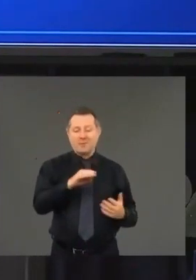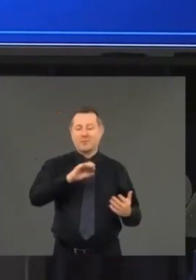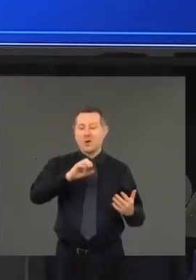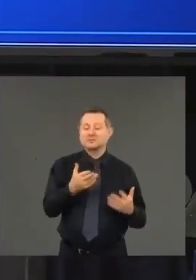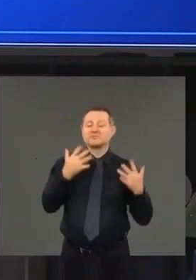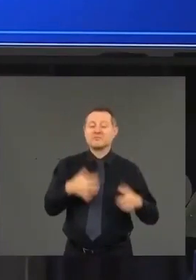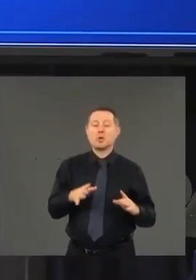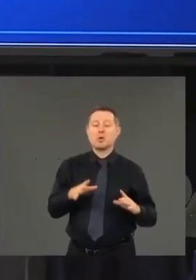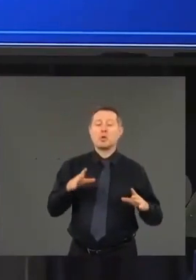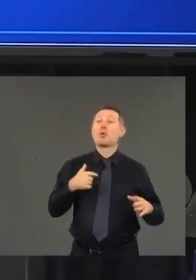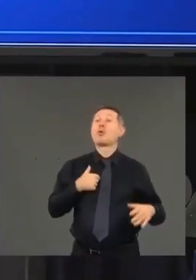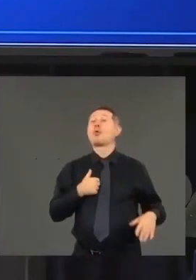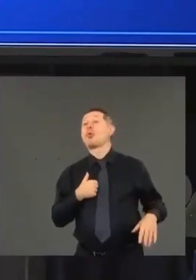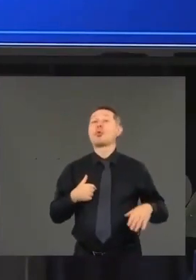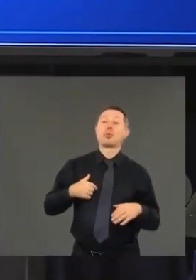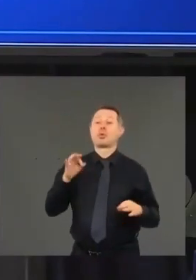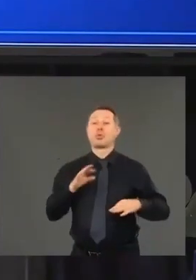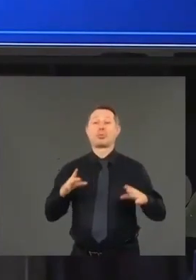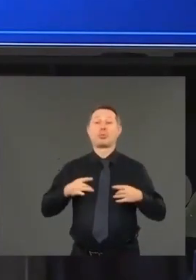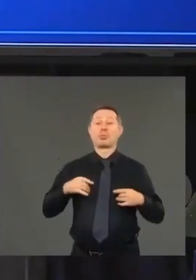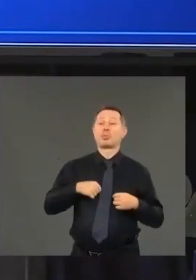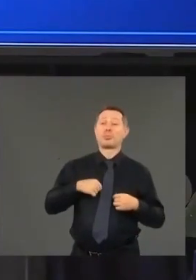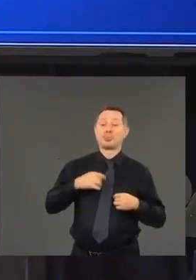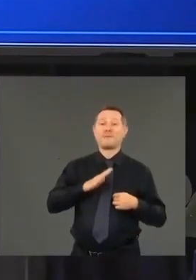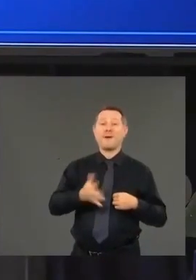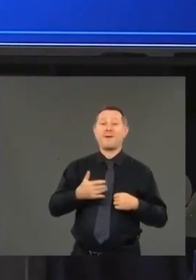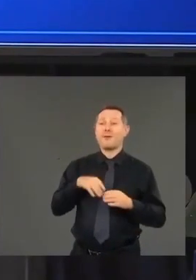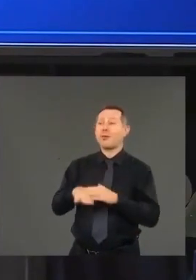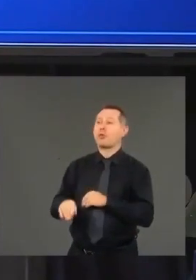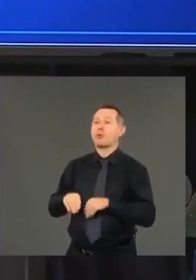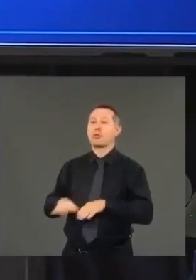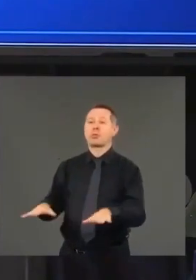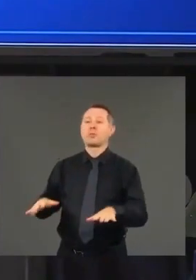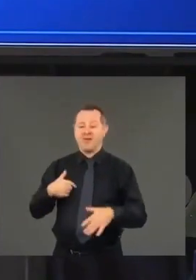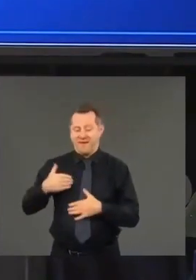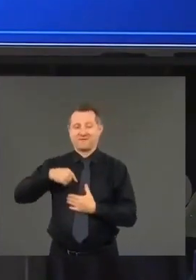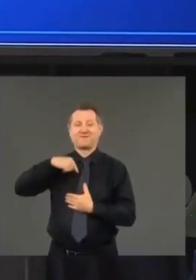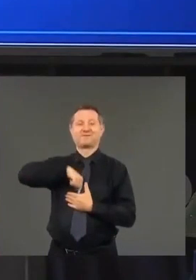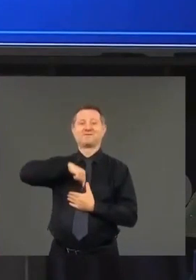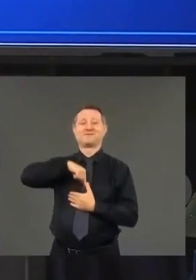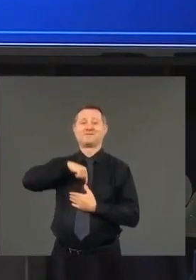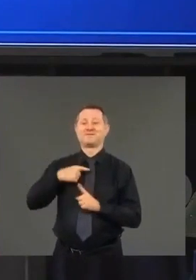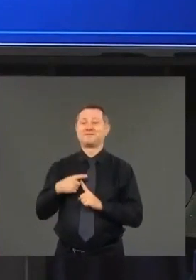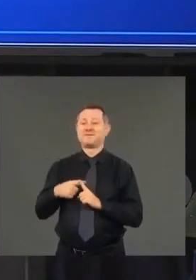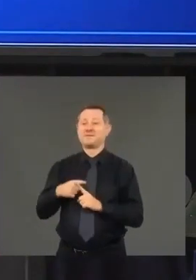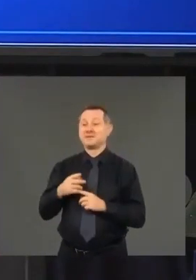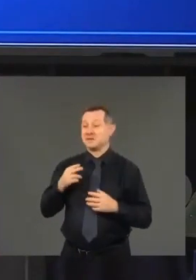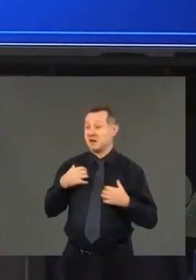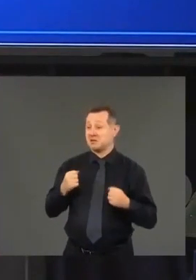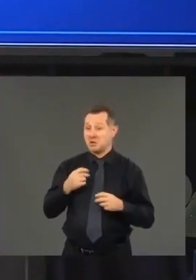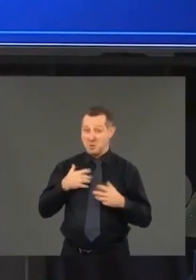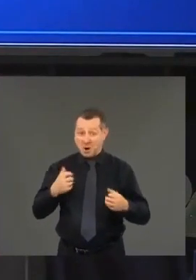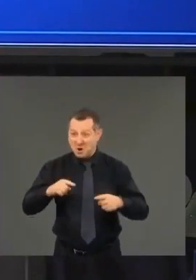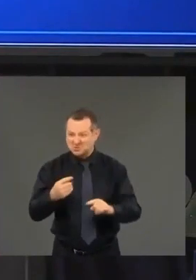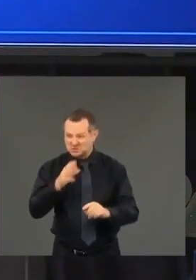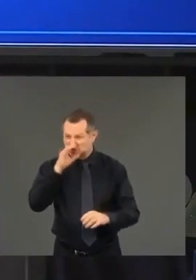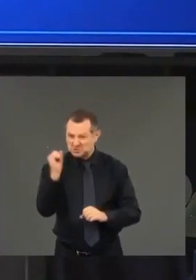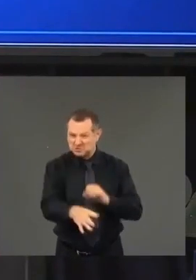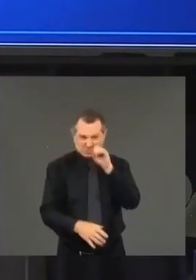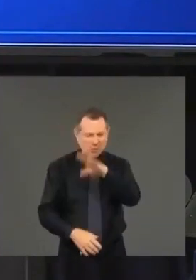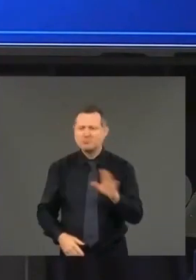the virus to other people. So how would they have known? These are healthcare professionals. They would never do anything to intentionally hurt anybody else, but that's the